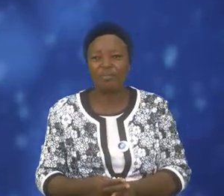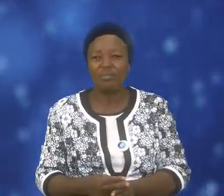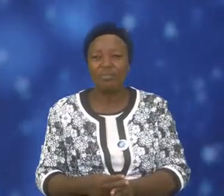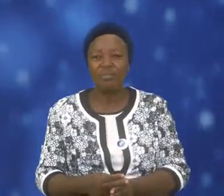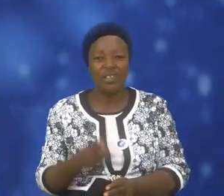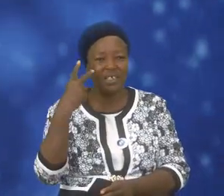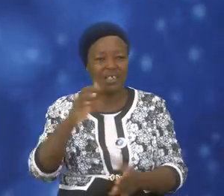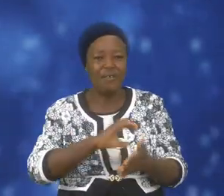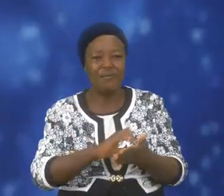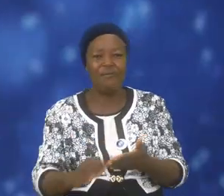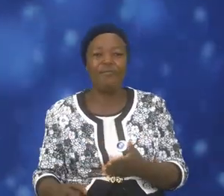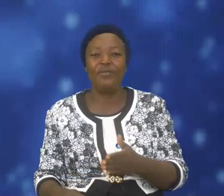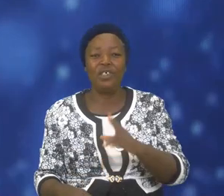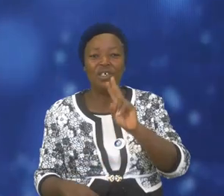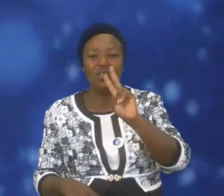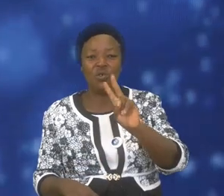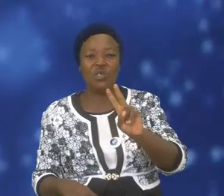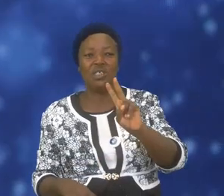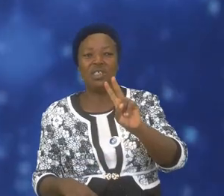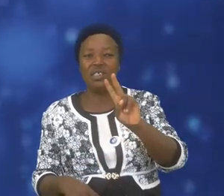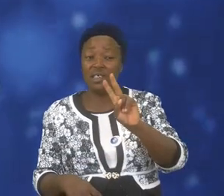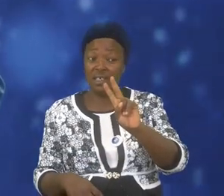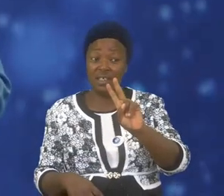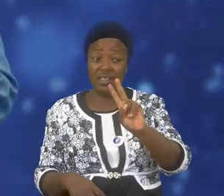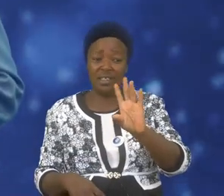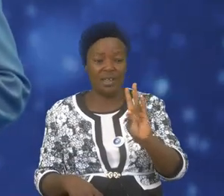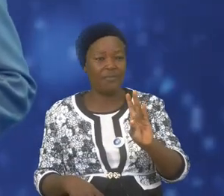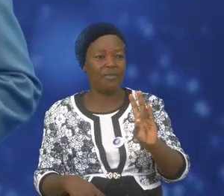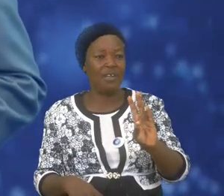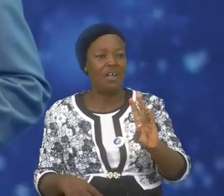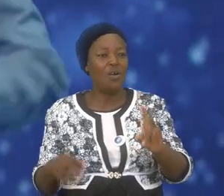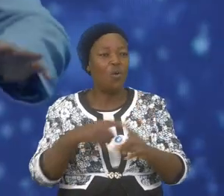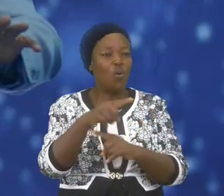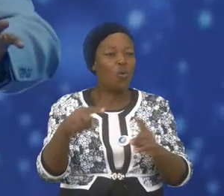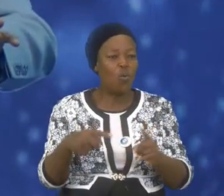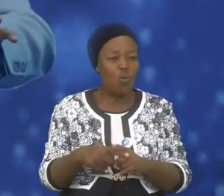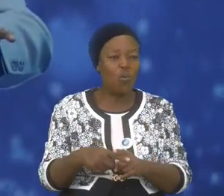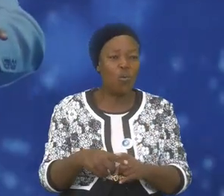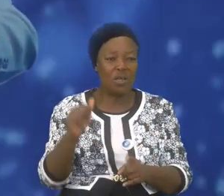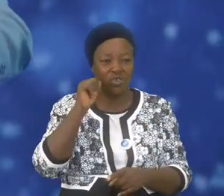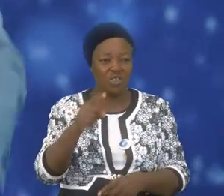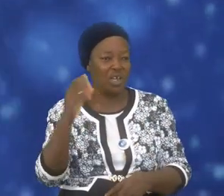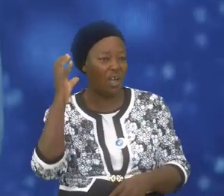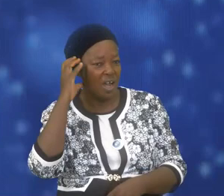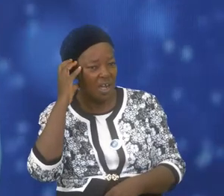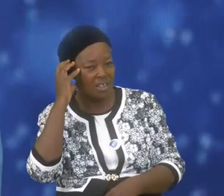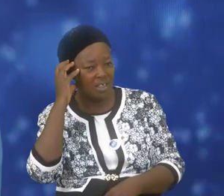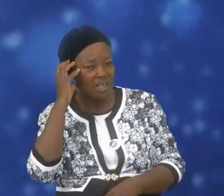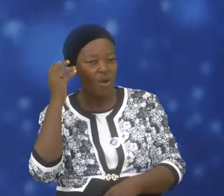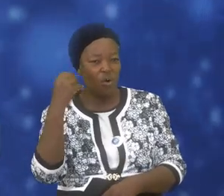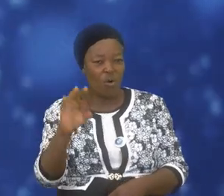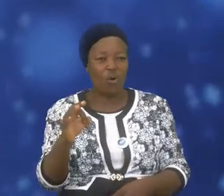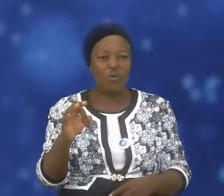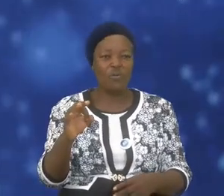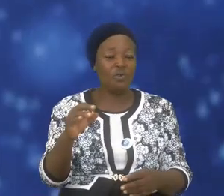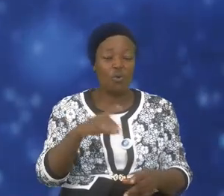when she heard, she had heard of Jesus, she came in the press